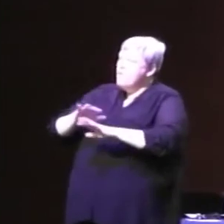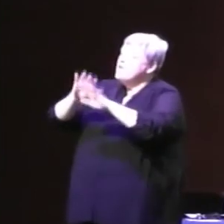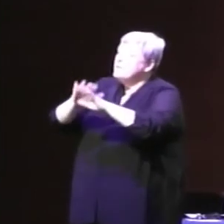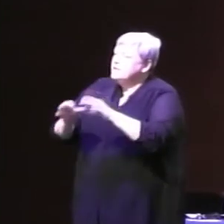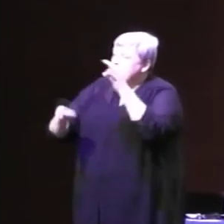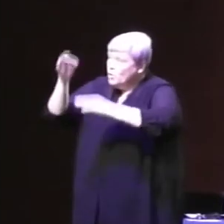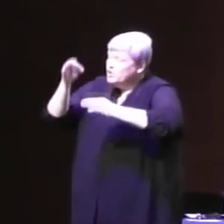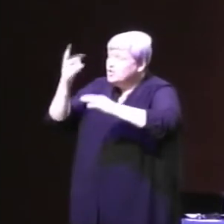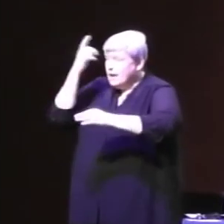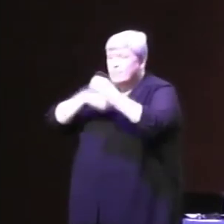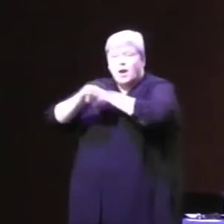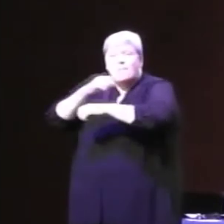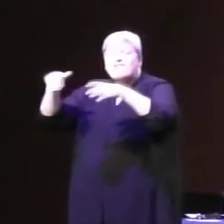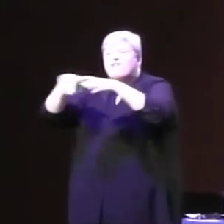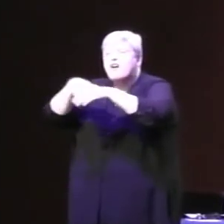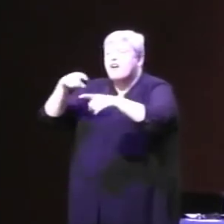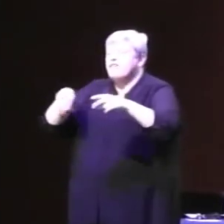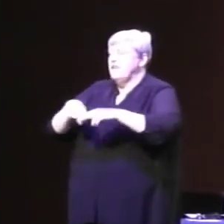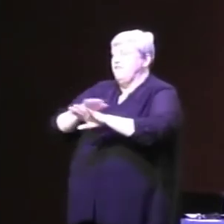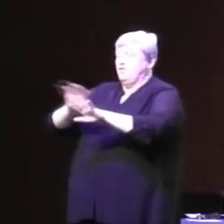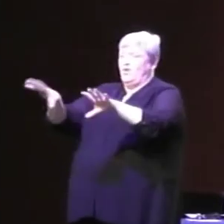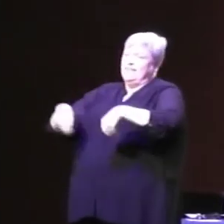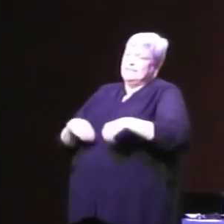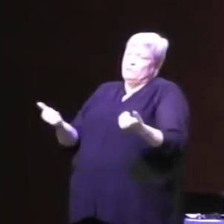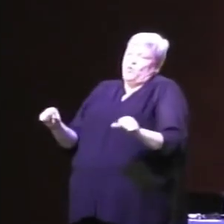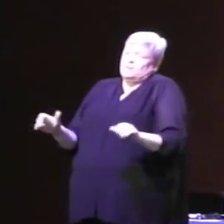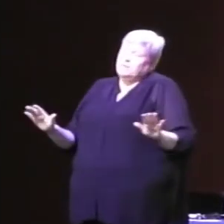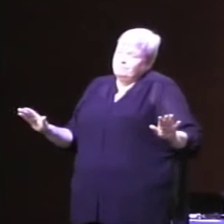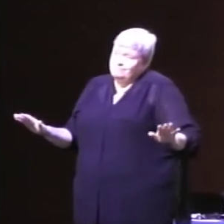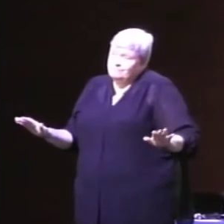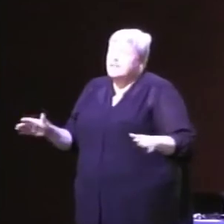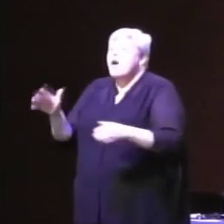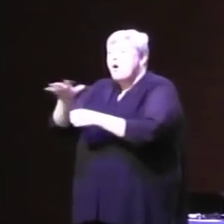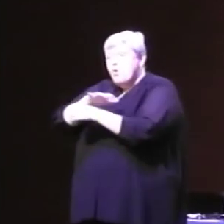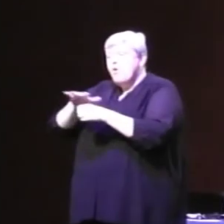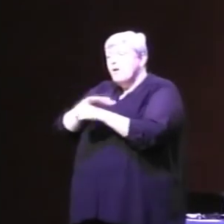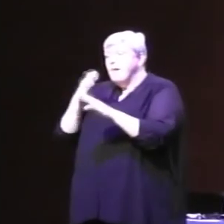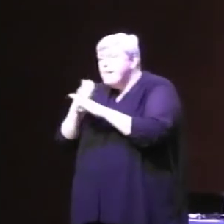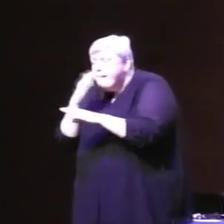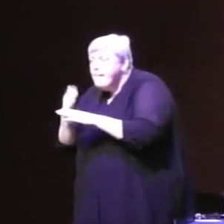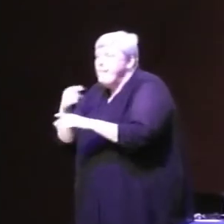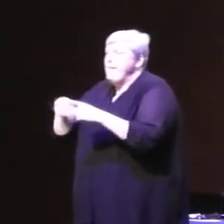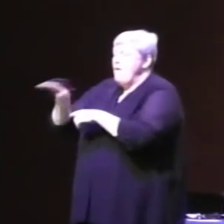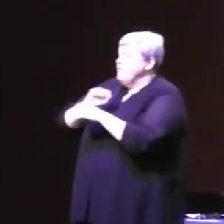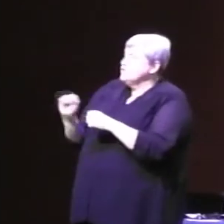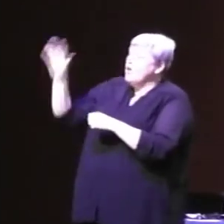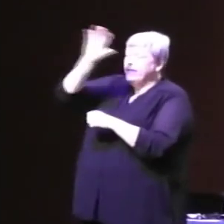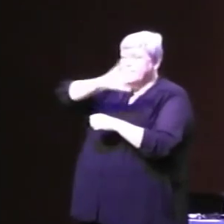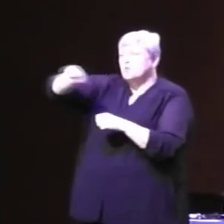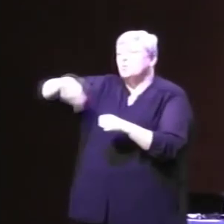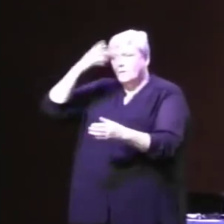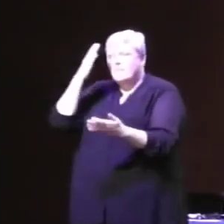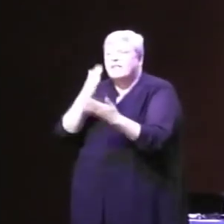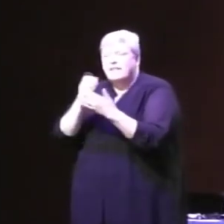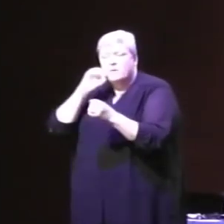are welcome to get involved in, but if not, accept the consequences. Such local agitation across the country would, we believe, will lay